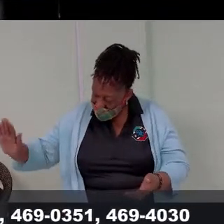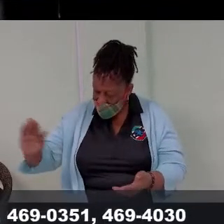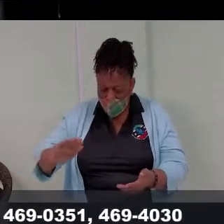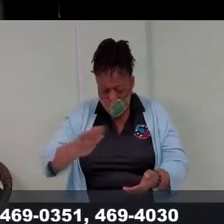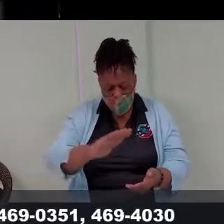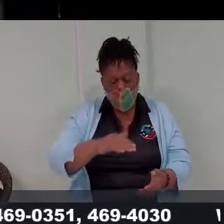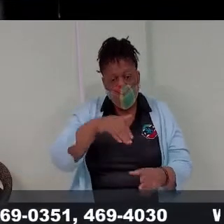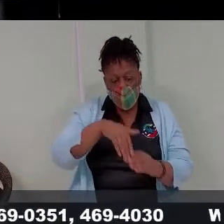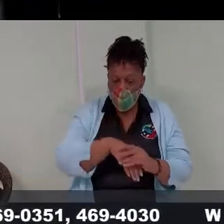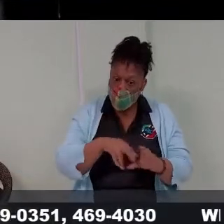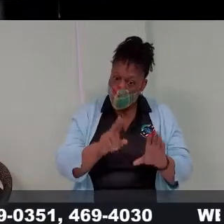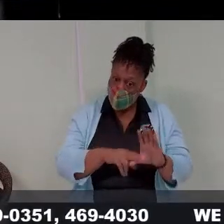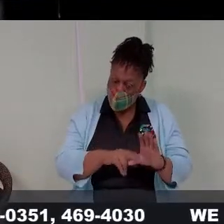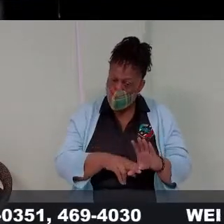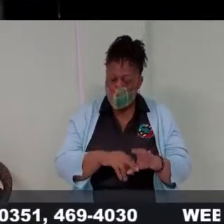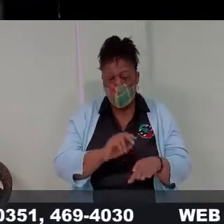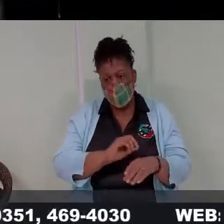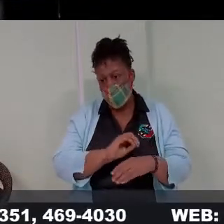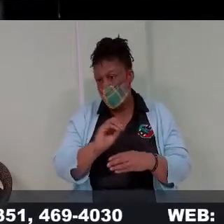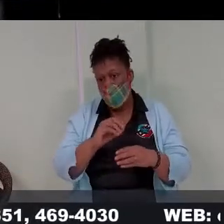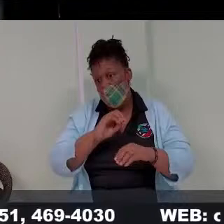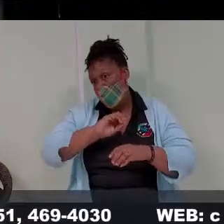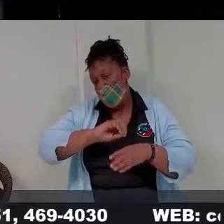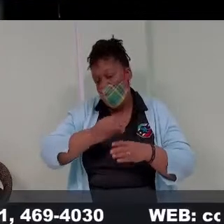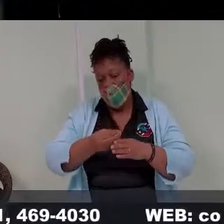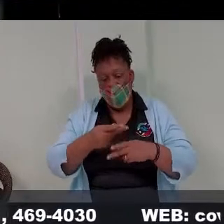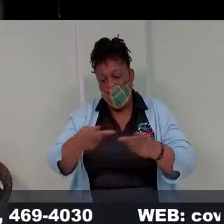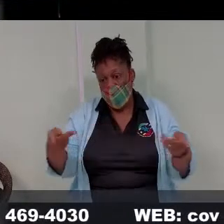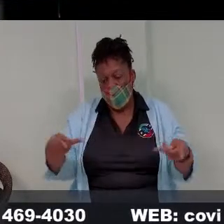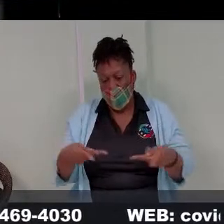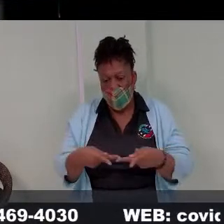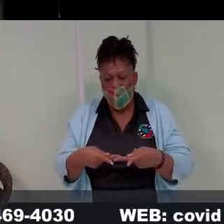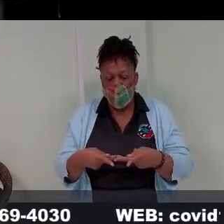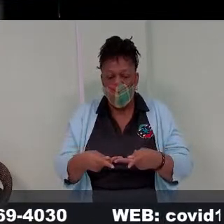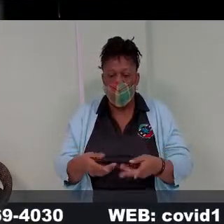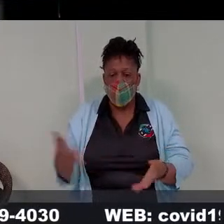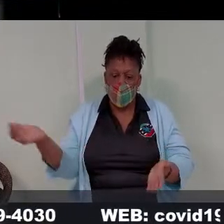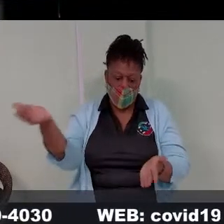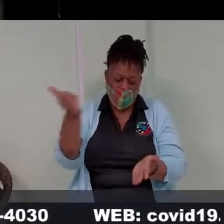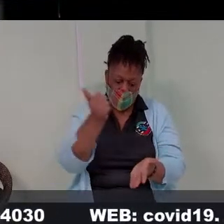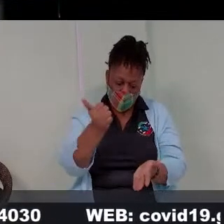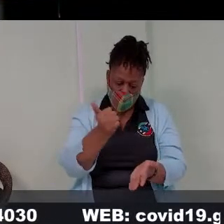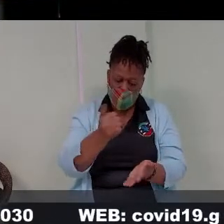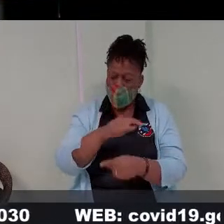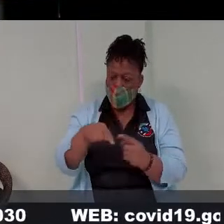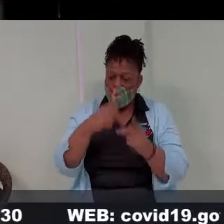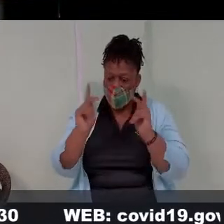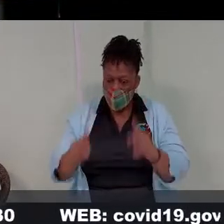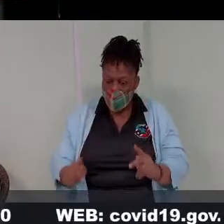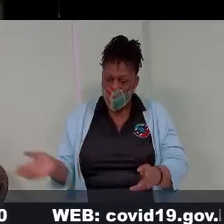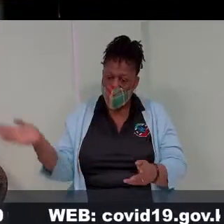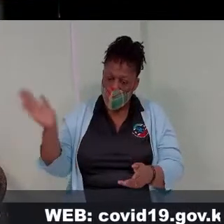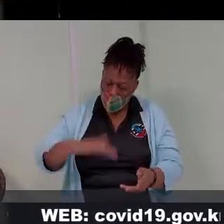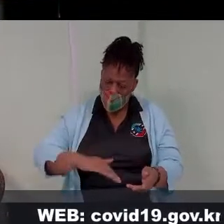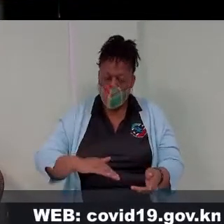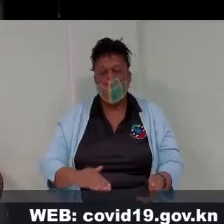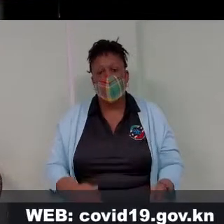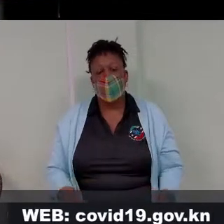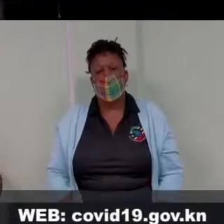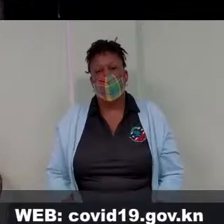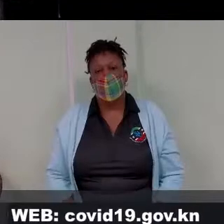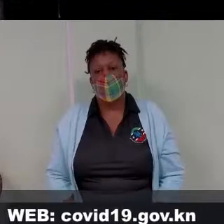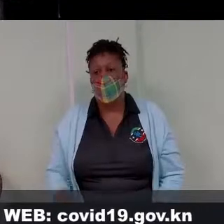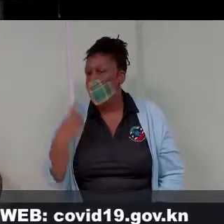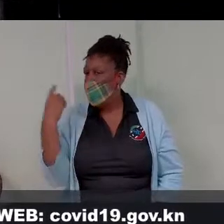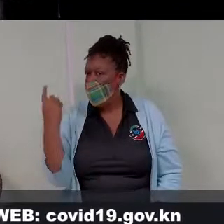and persons entering or attending must have their hands sanitized, and every person must